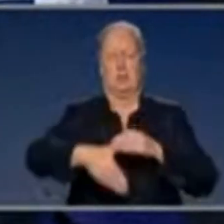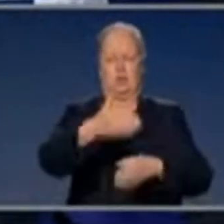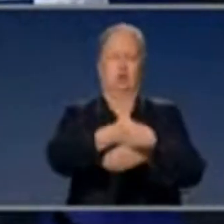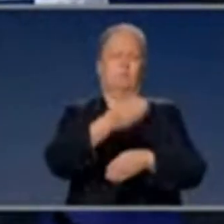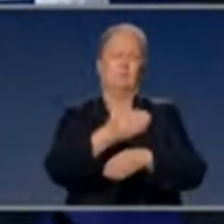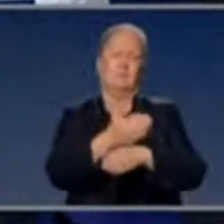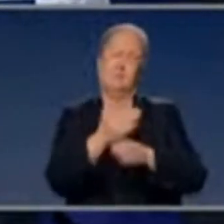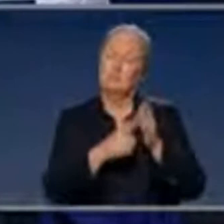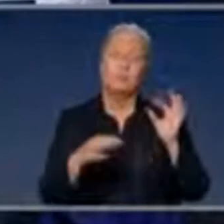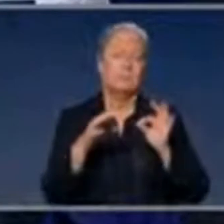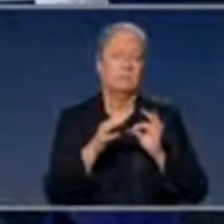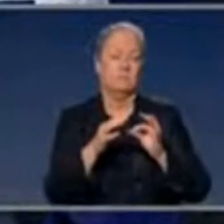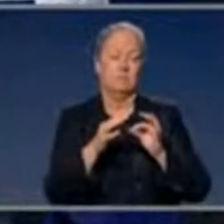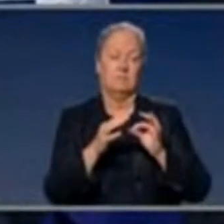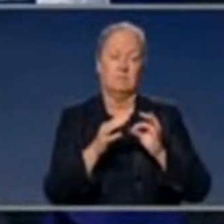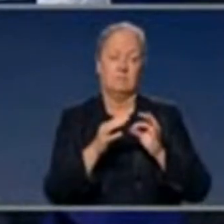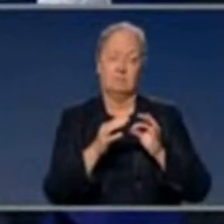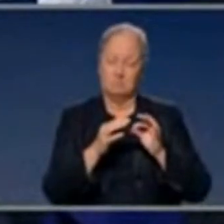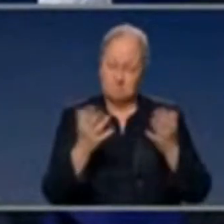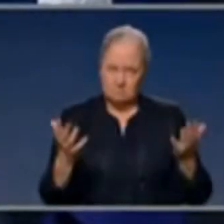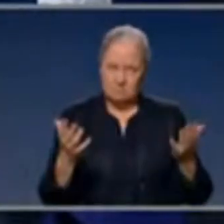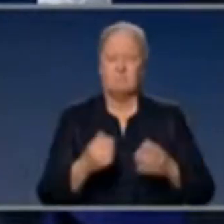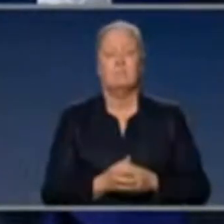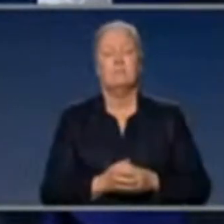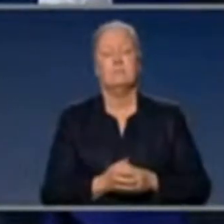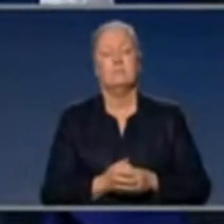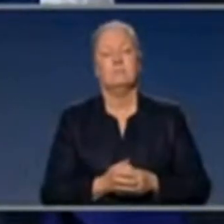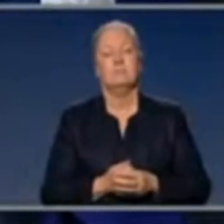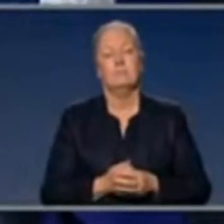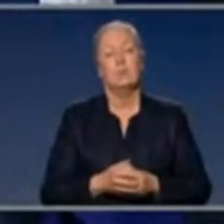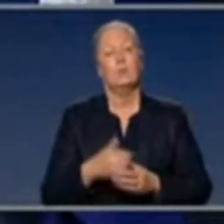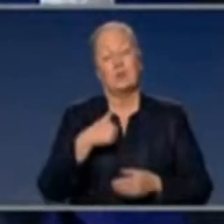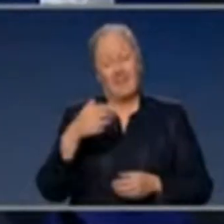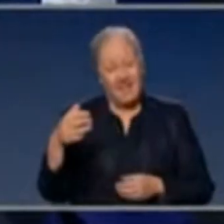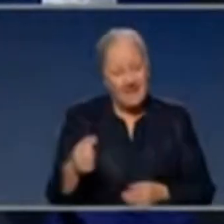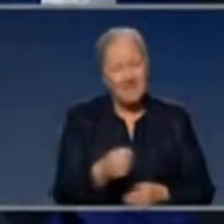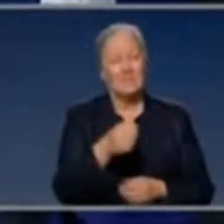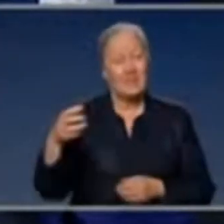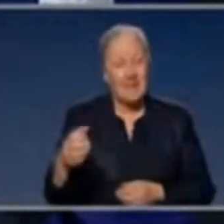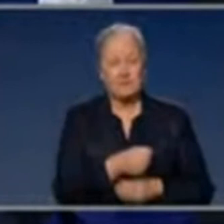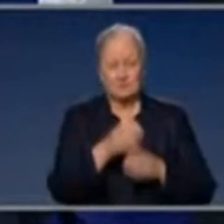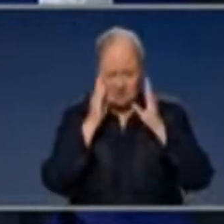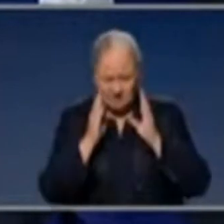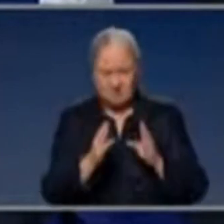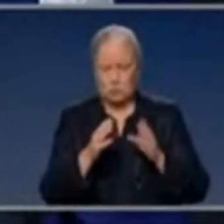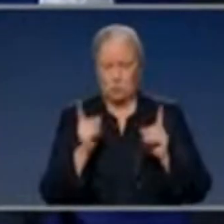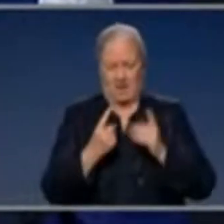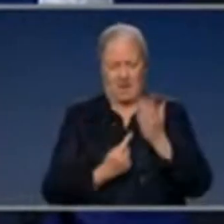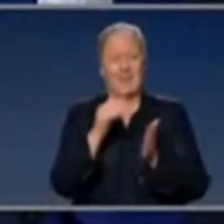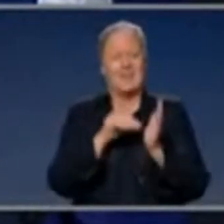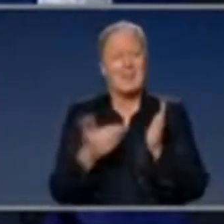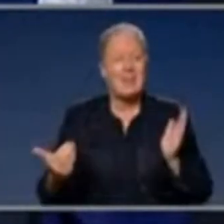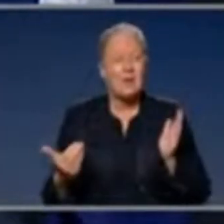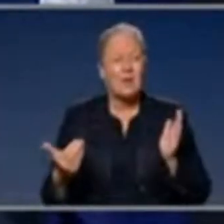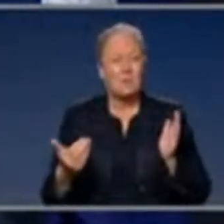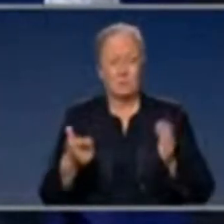different to what it was previously, but that doesn't necessarily mean you go down that path. But we have to deal with the situation as we find it, not as we'd